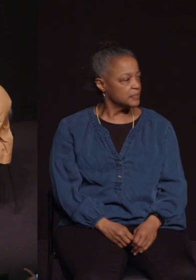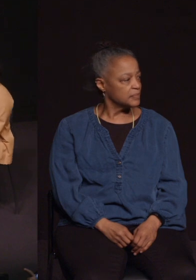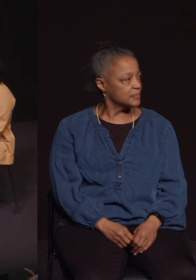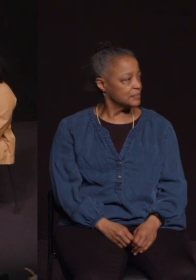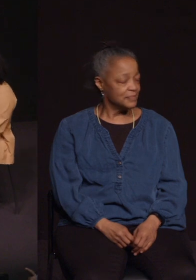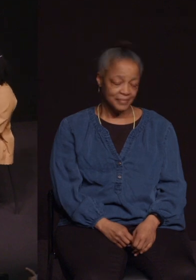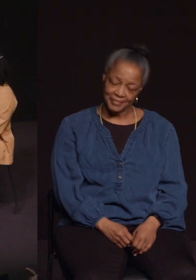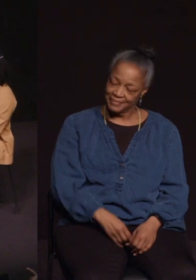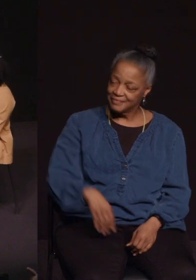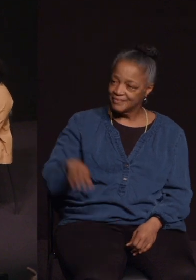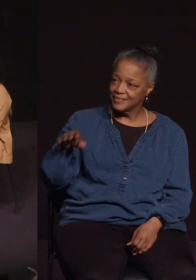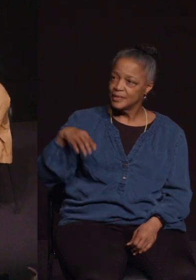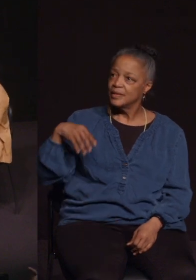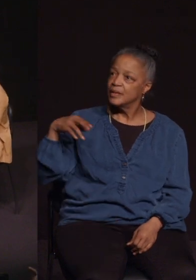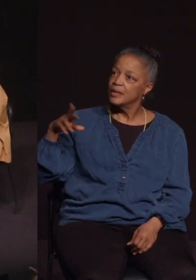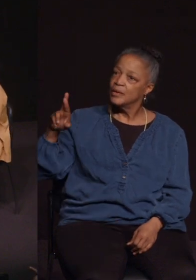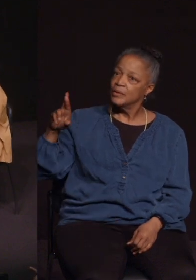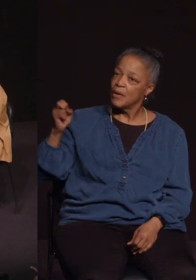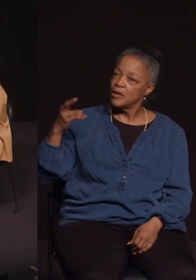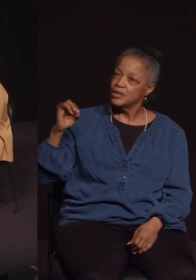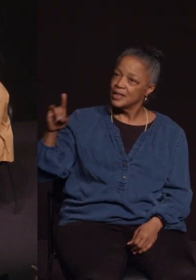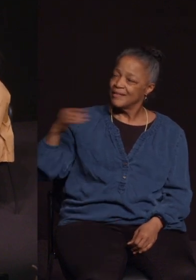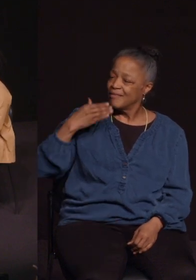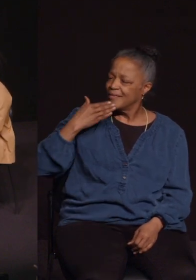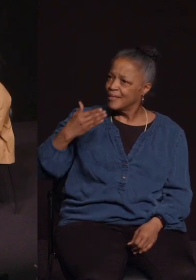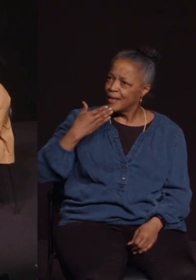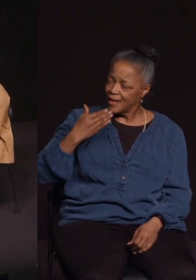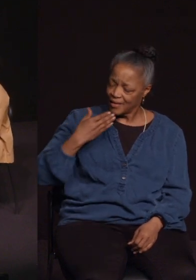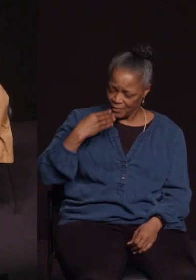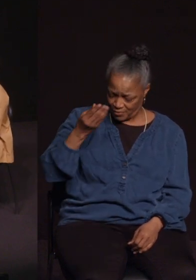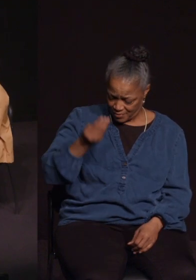Thank you all so much for sharing that, yeah, and giving us a,